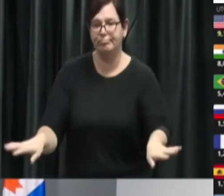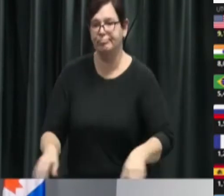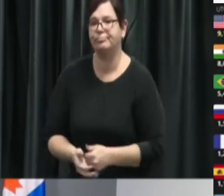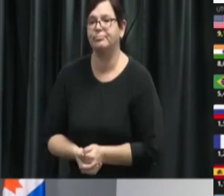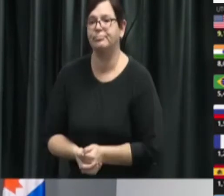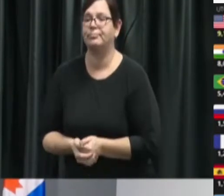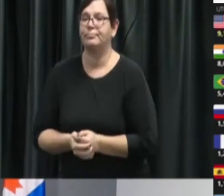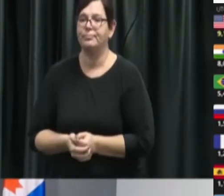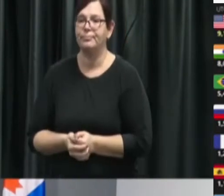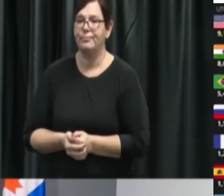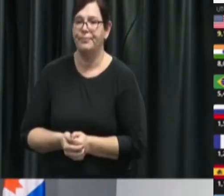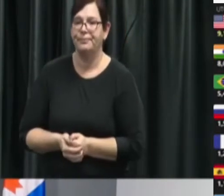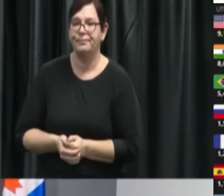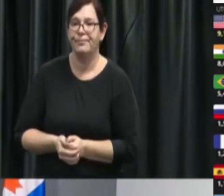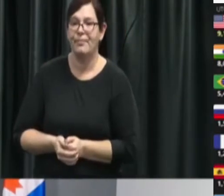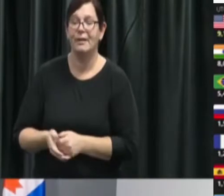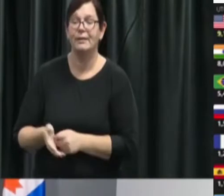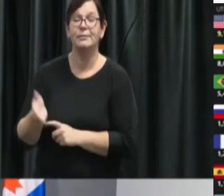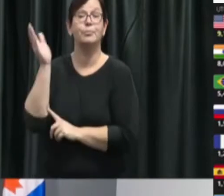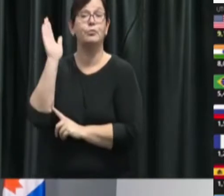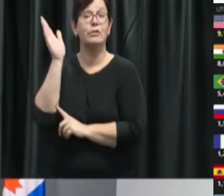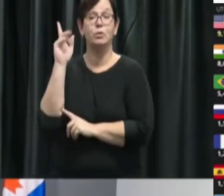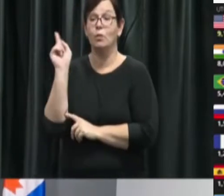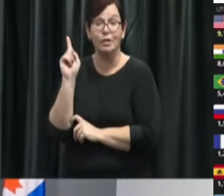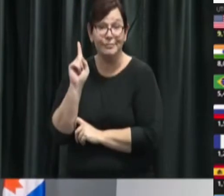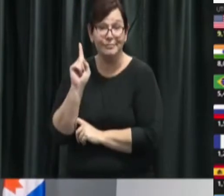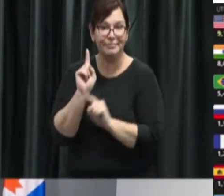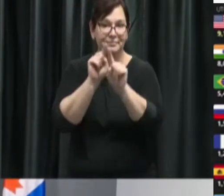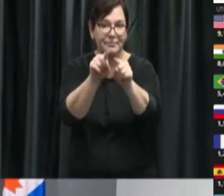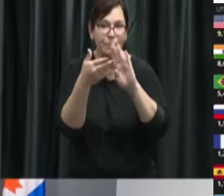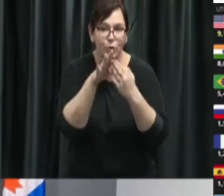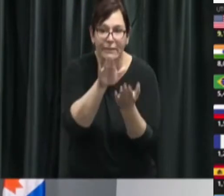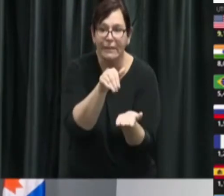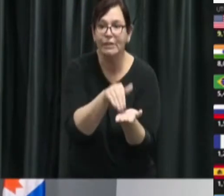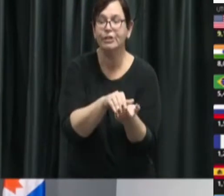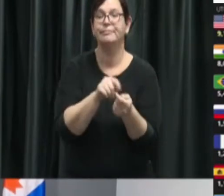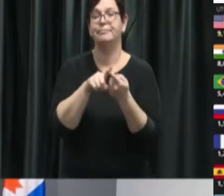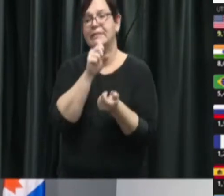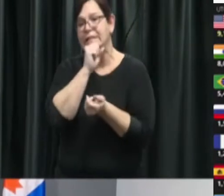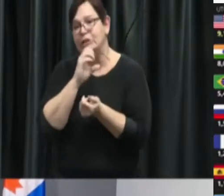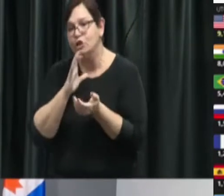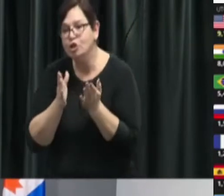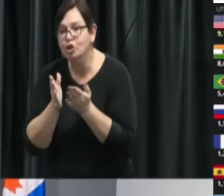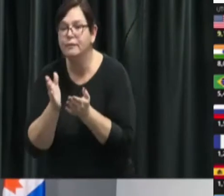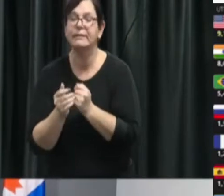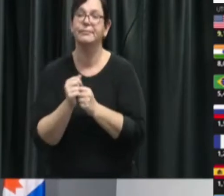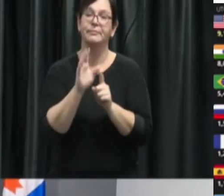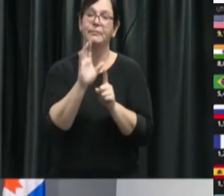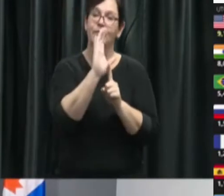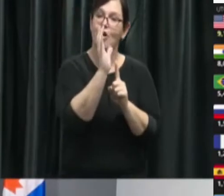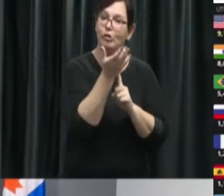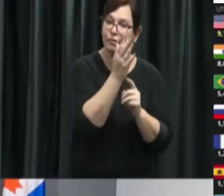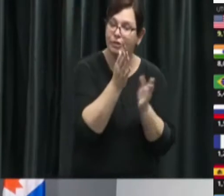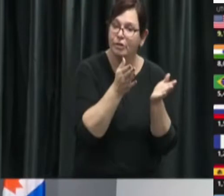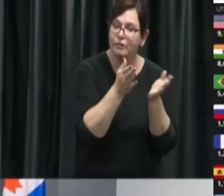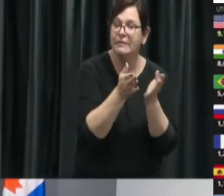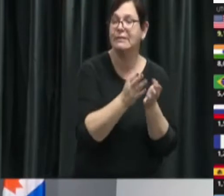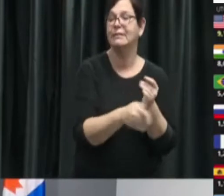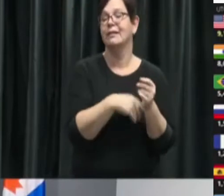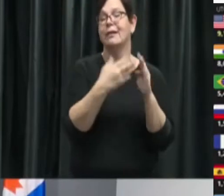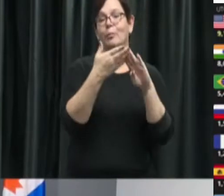Presentations have been made at drop-ins, at senior services, cultural services, and community centers.